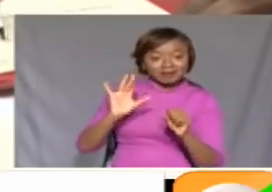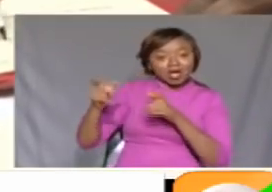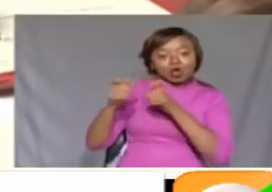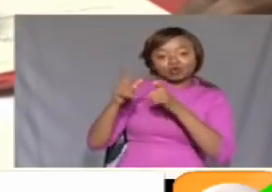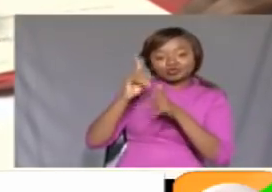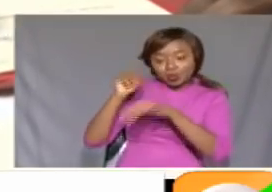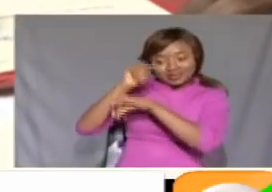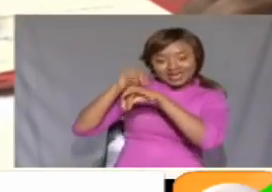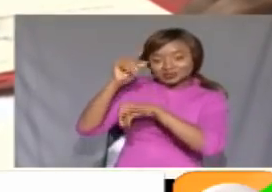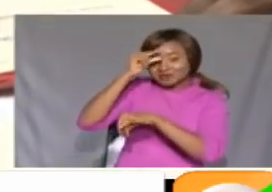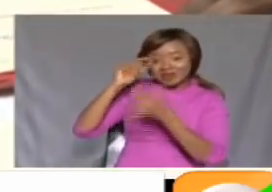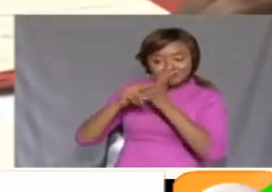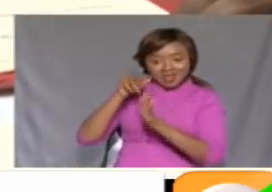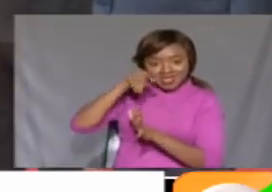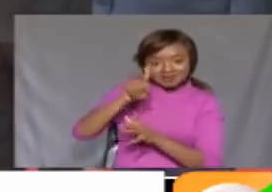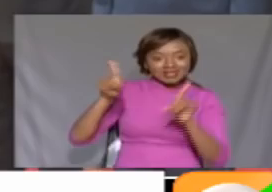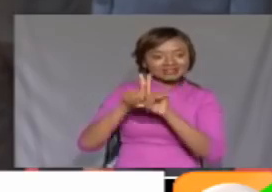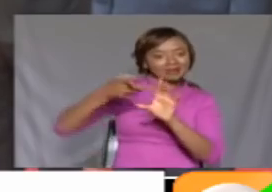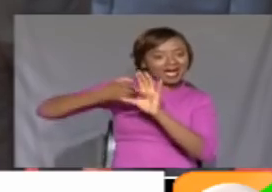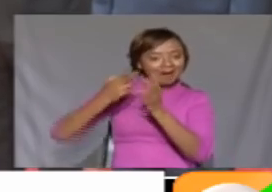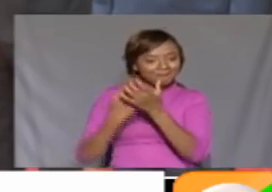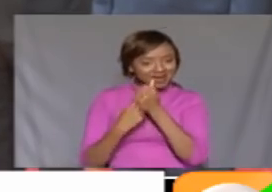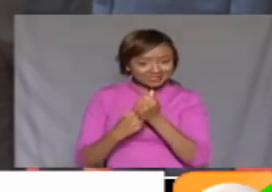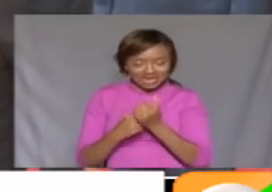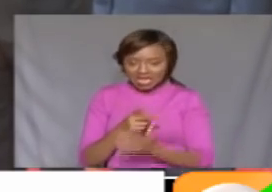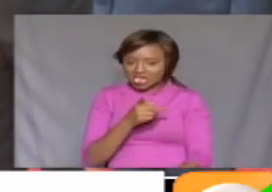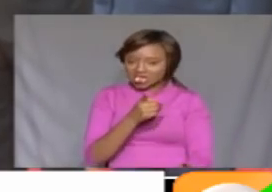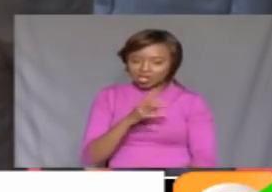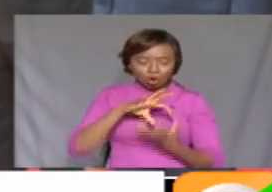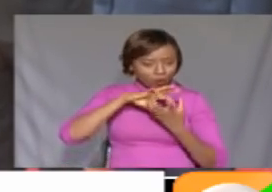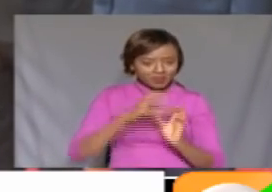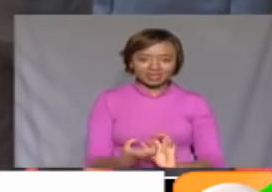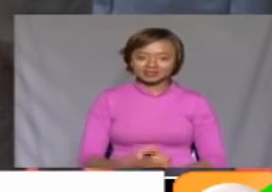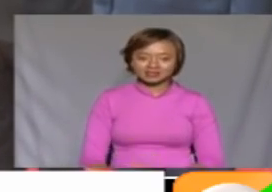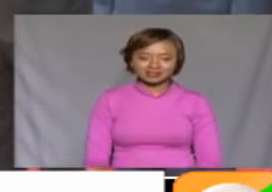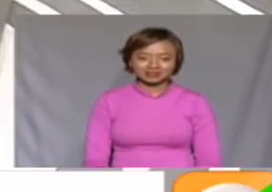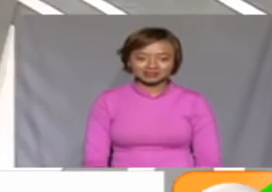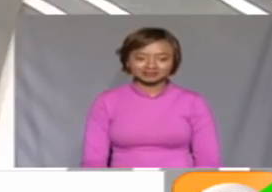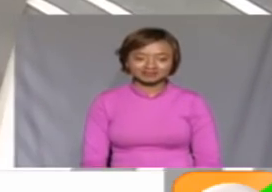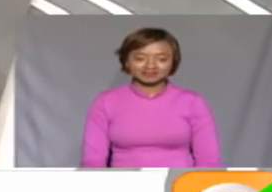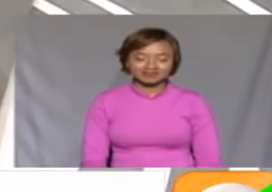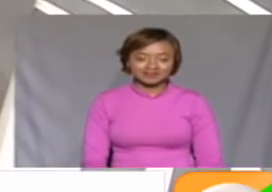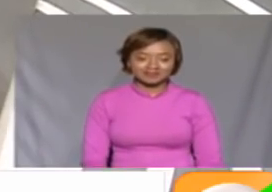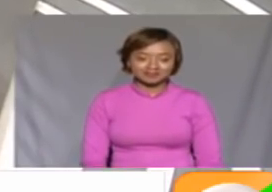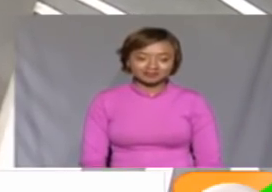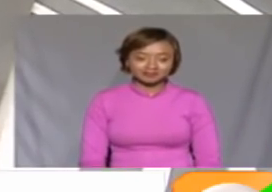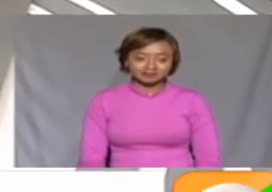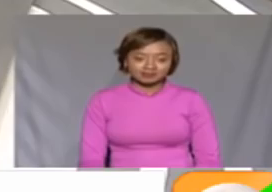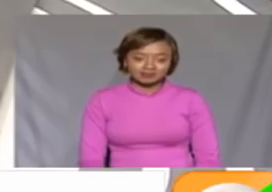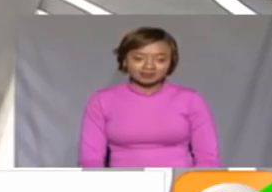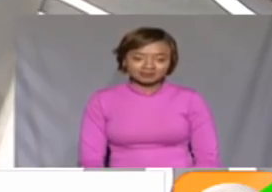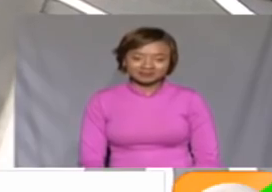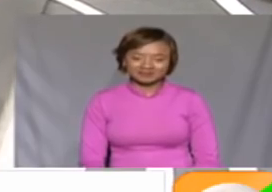the deed of transfer. It can get more convoluted than that. But Linus, what is this? I mean, this